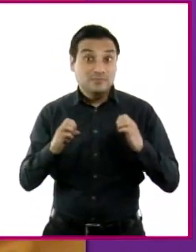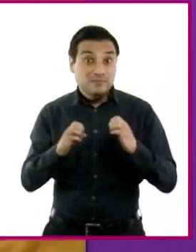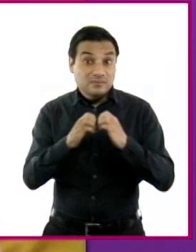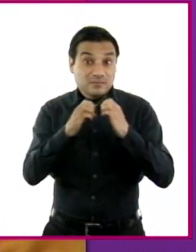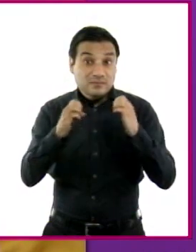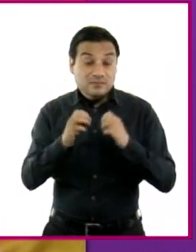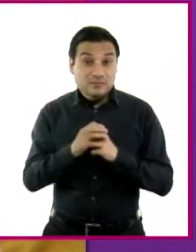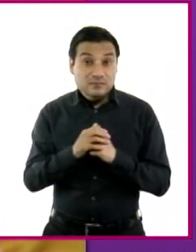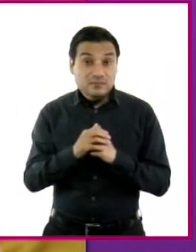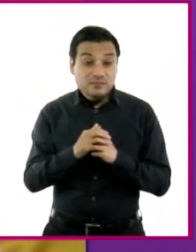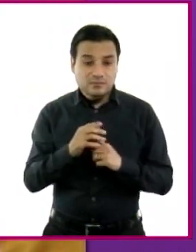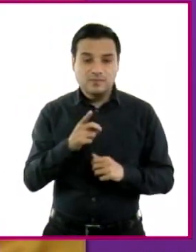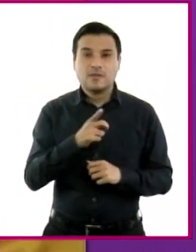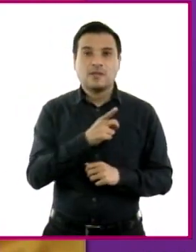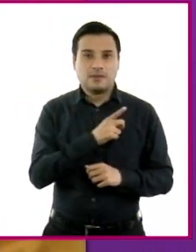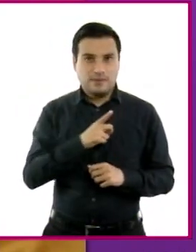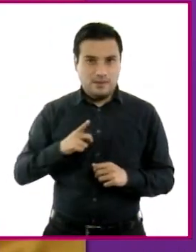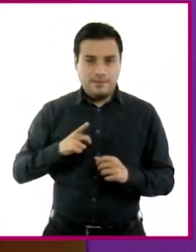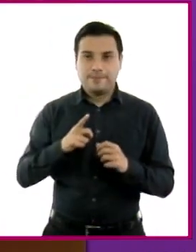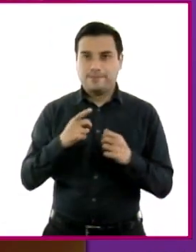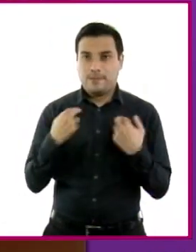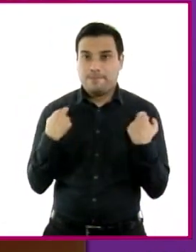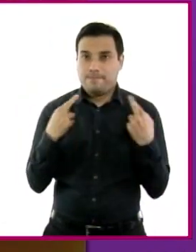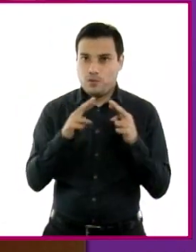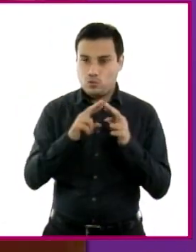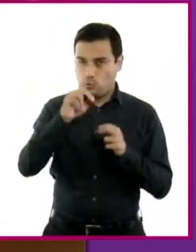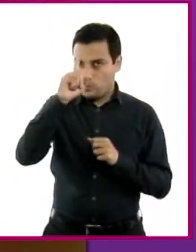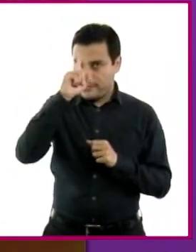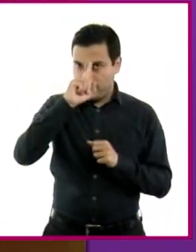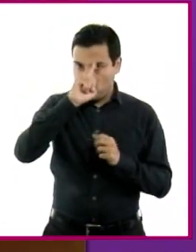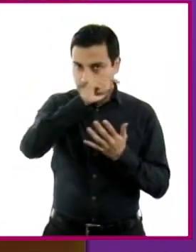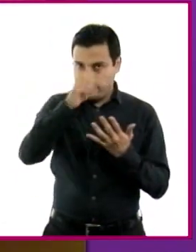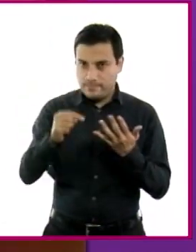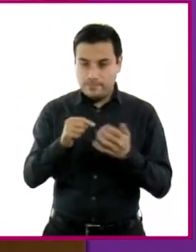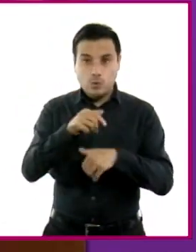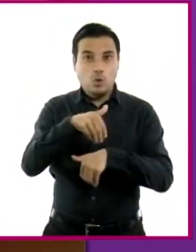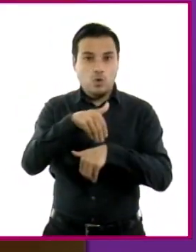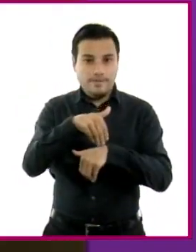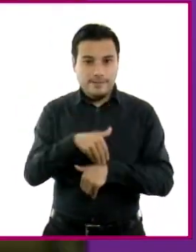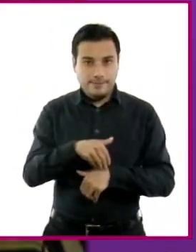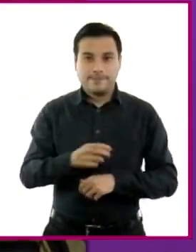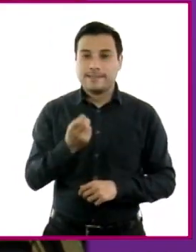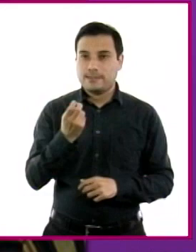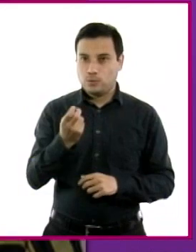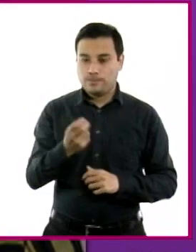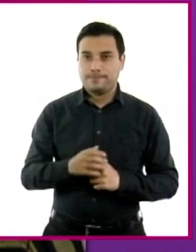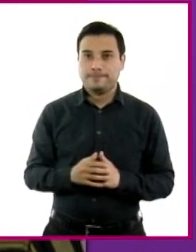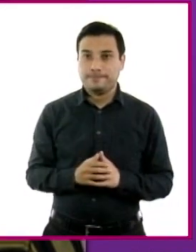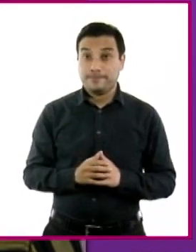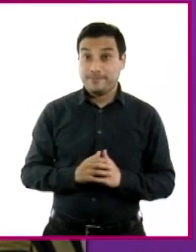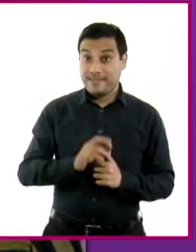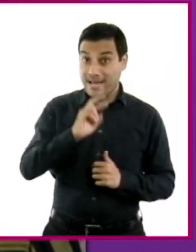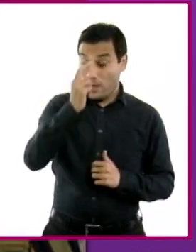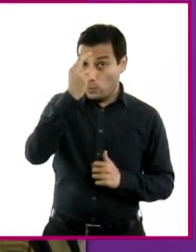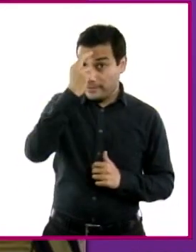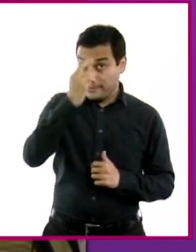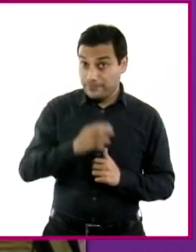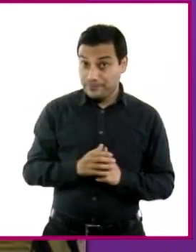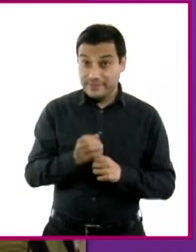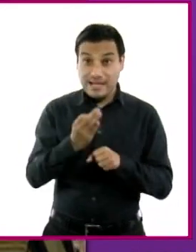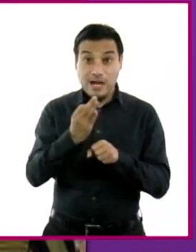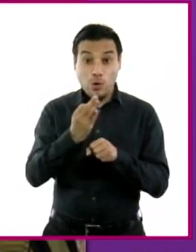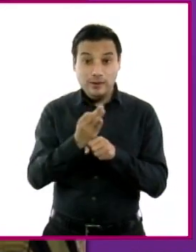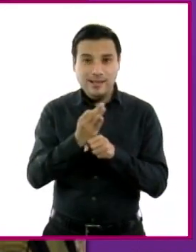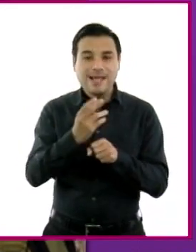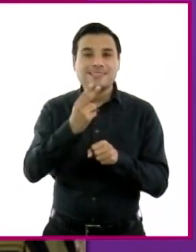emergency, we have to follow the instructions that the teacher gives us. Sure. Recordemos que estamos en la segunda